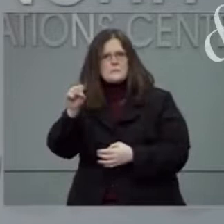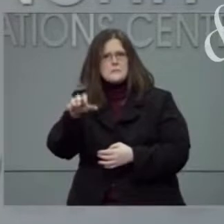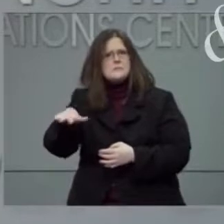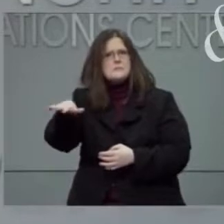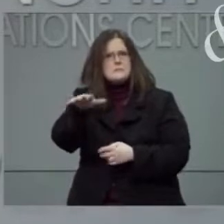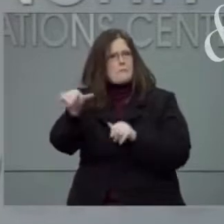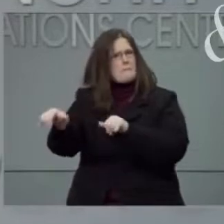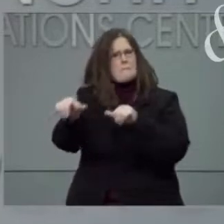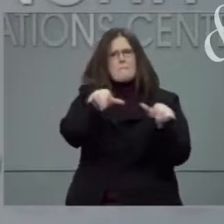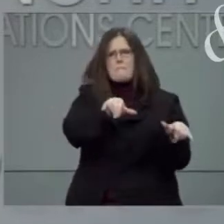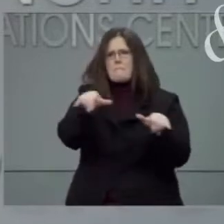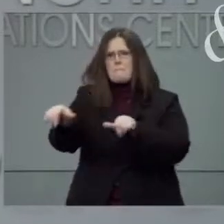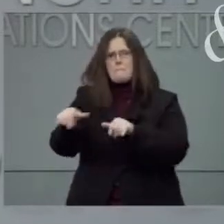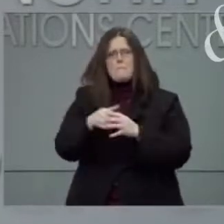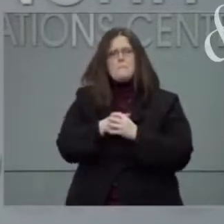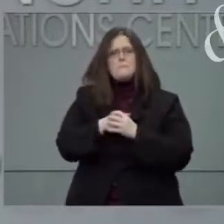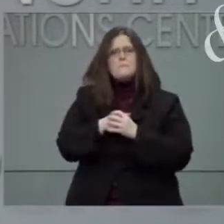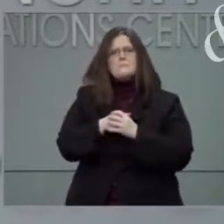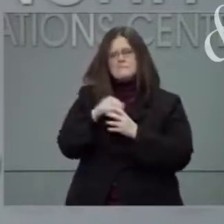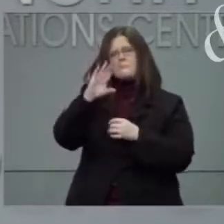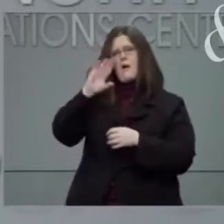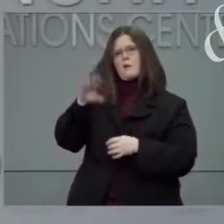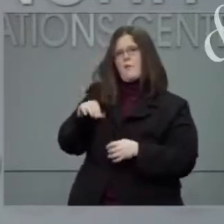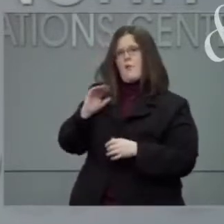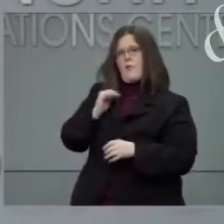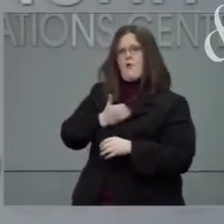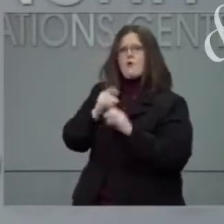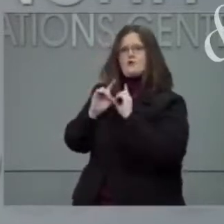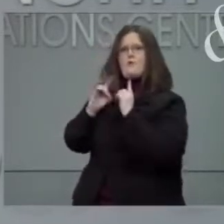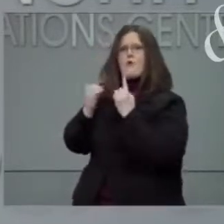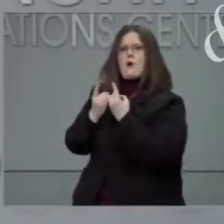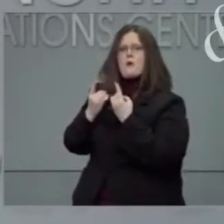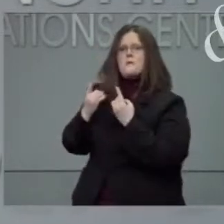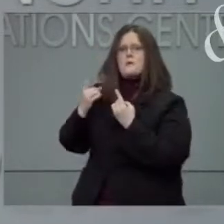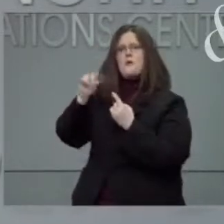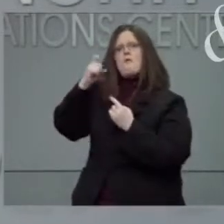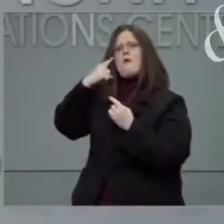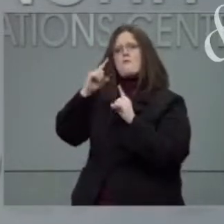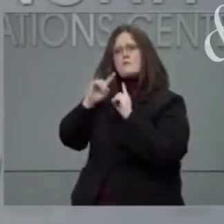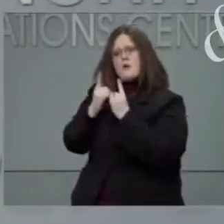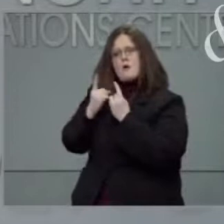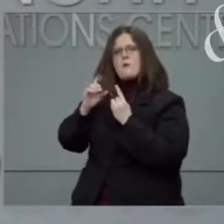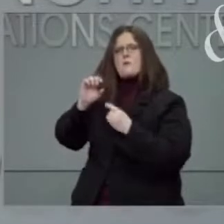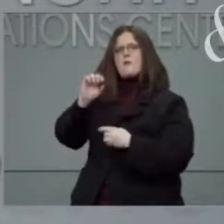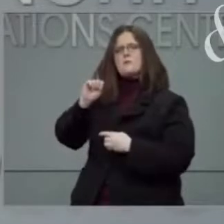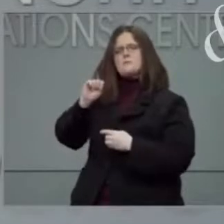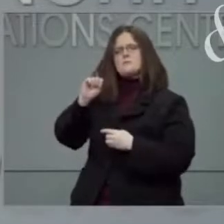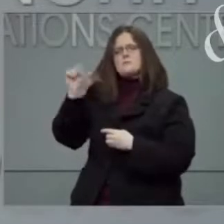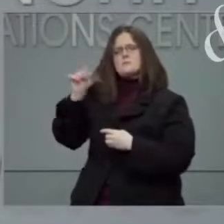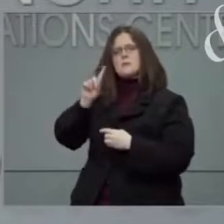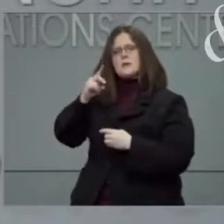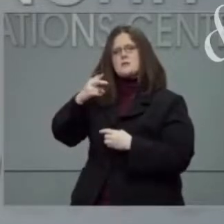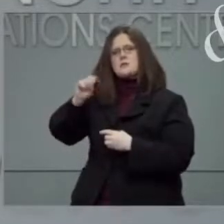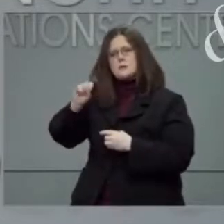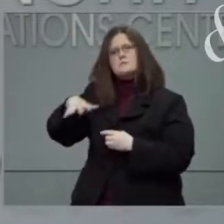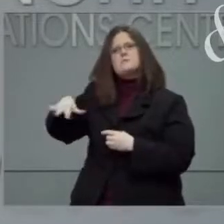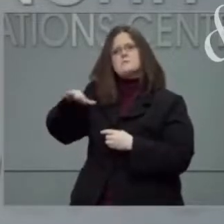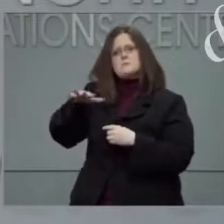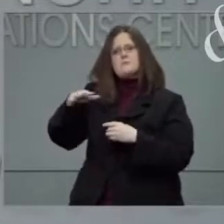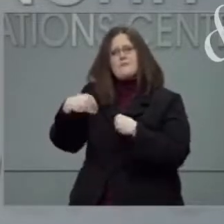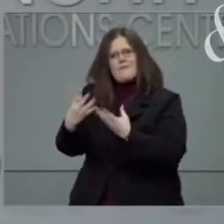that our department has worked very hard to provide services for them, to